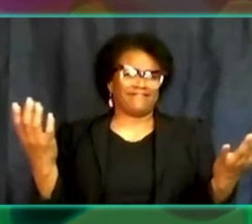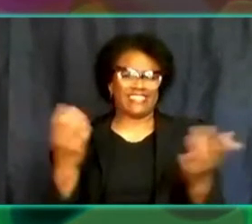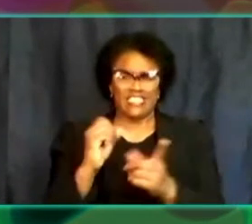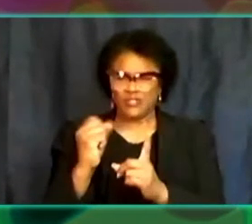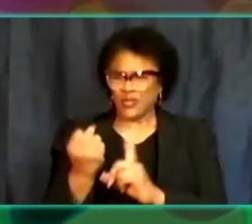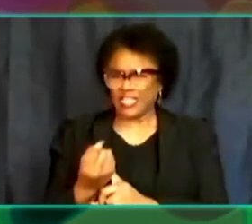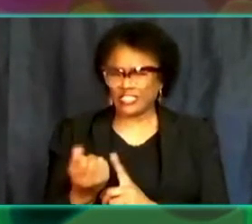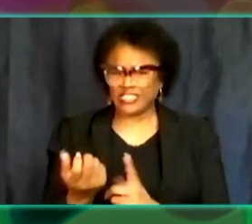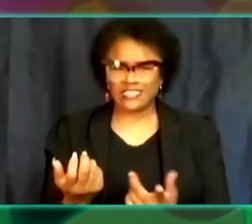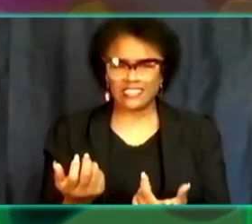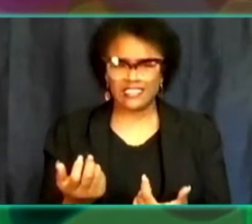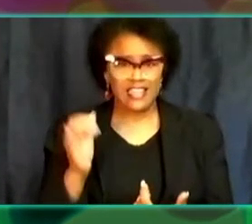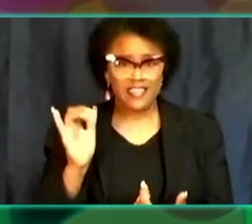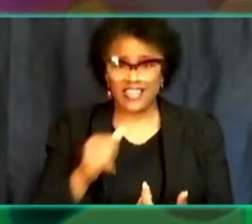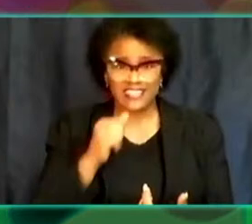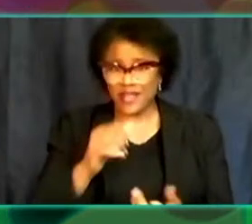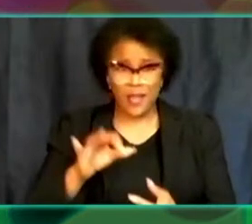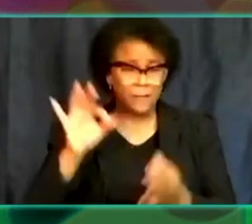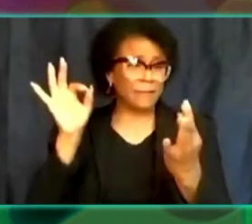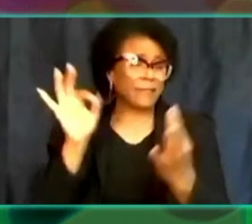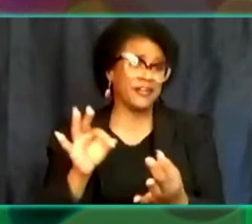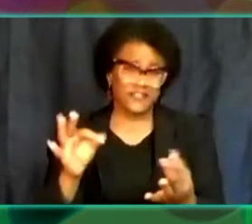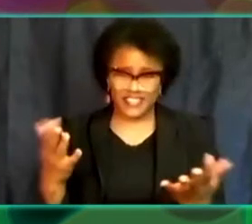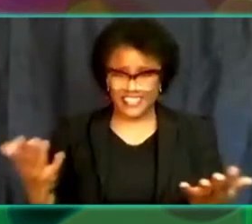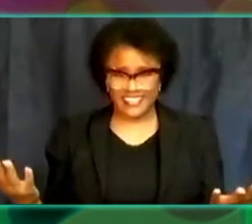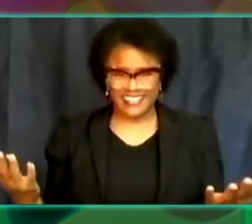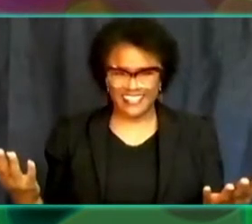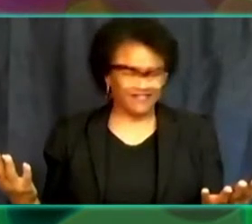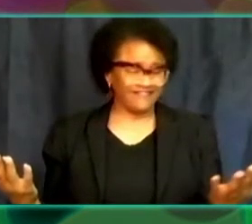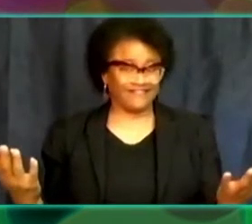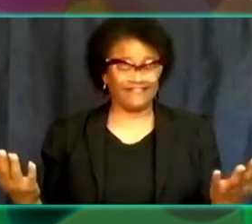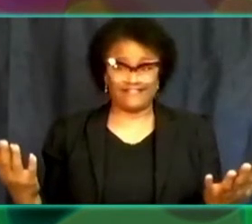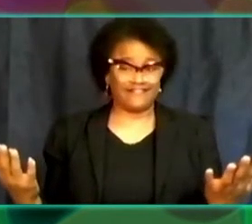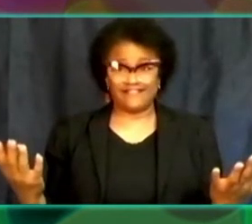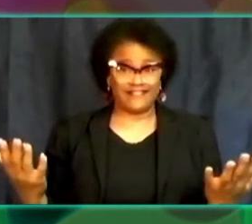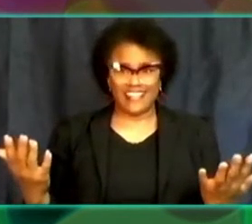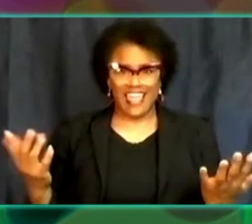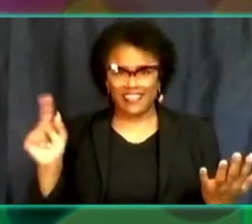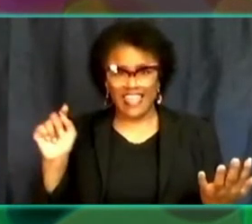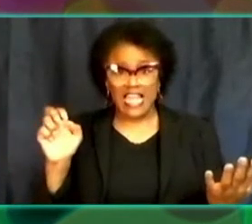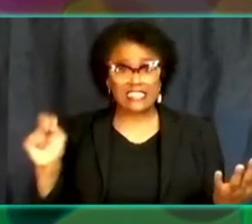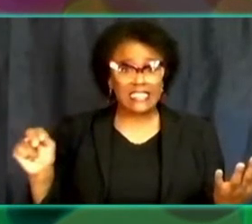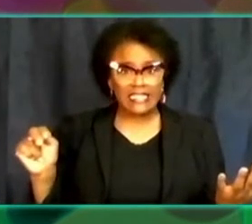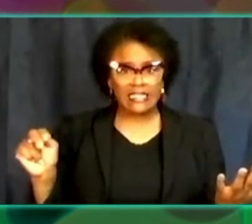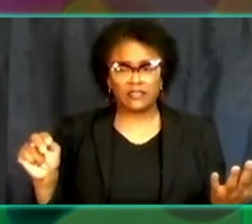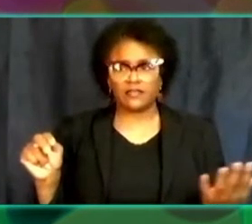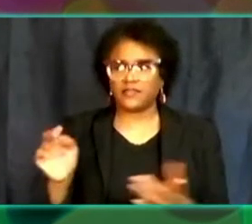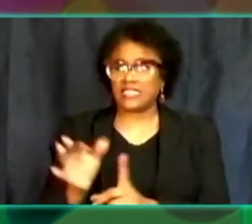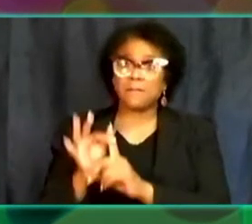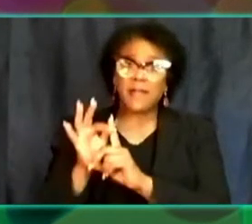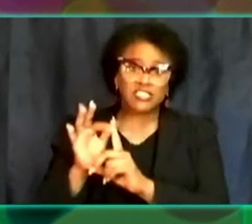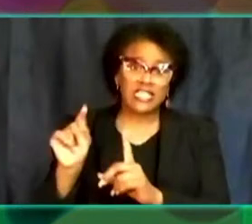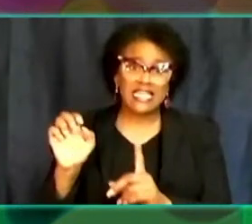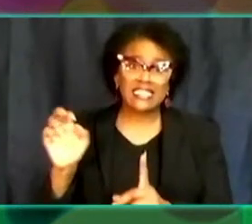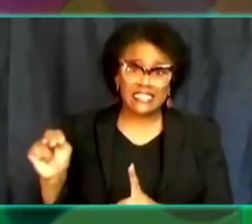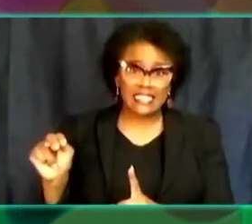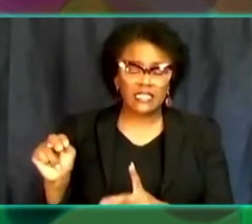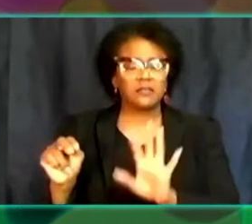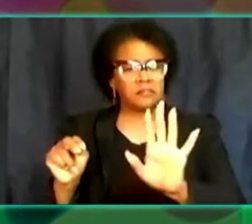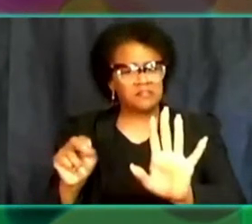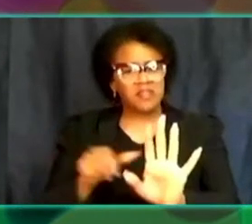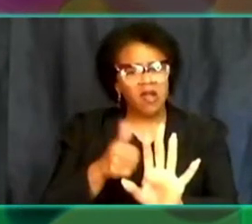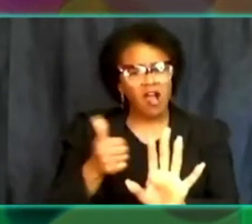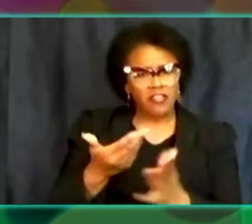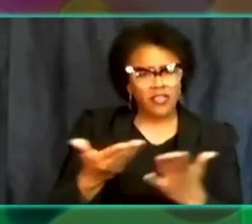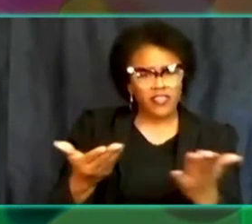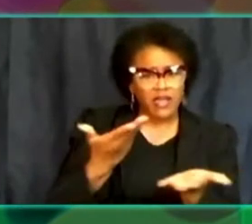situation that is not perfect, you know what I mean? And then as a teenager, especially, the other thing we want to validate